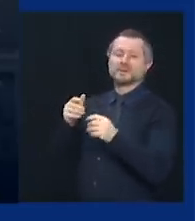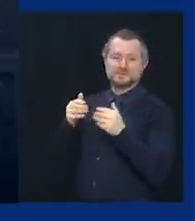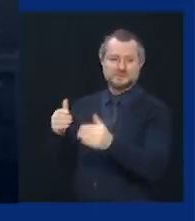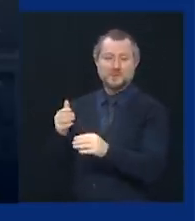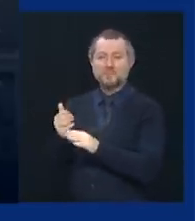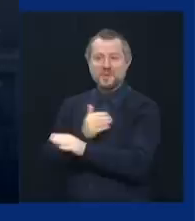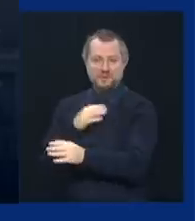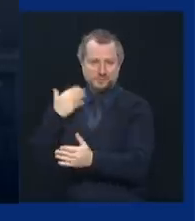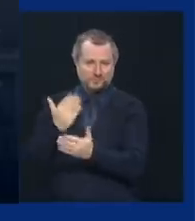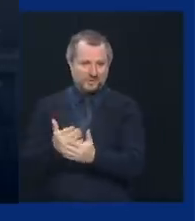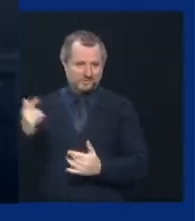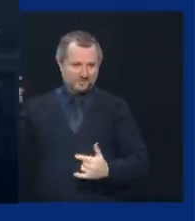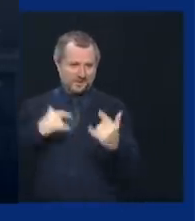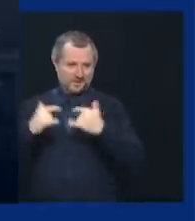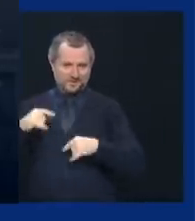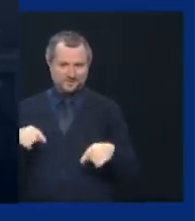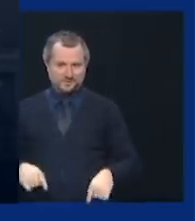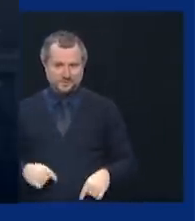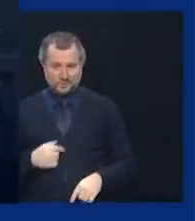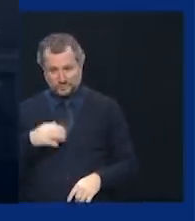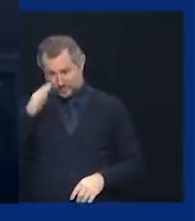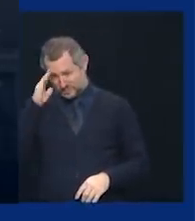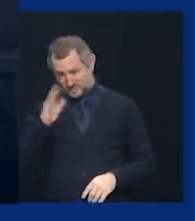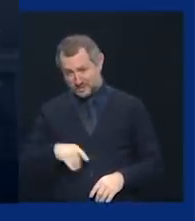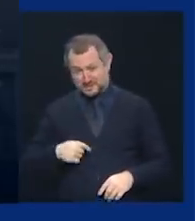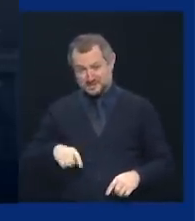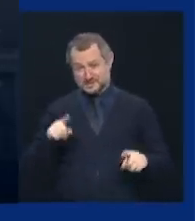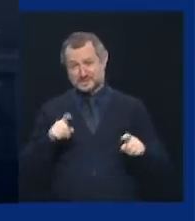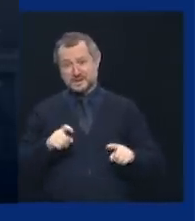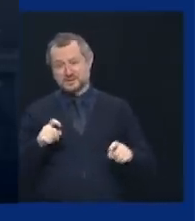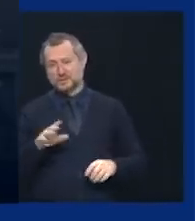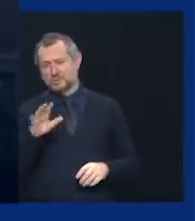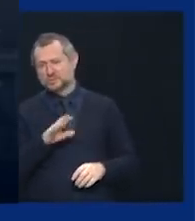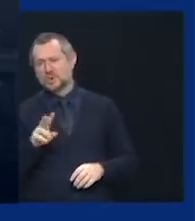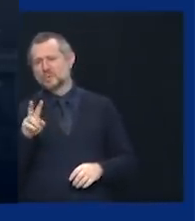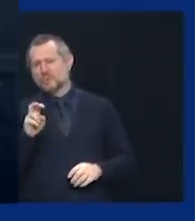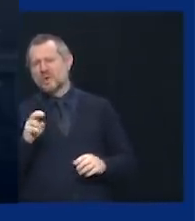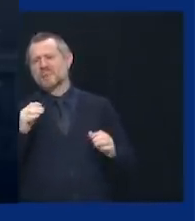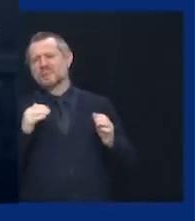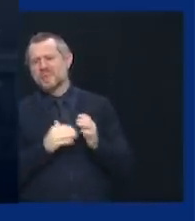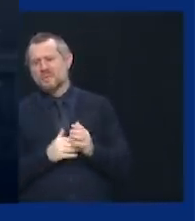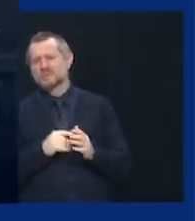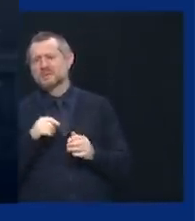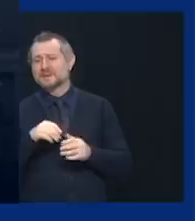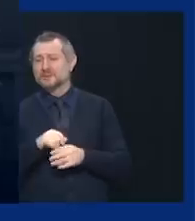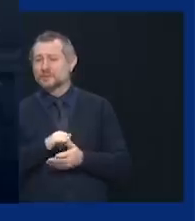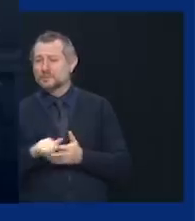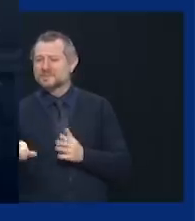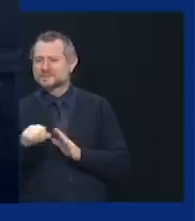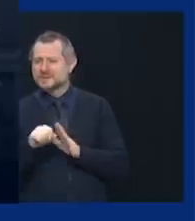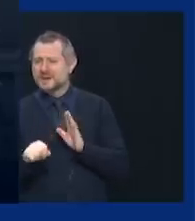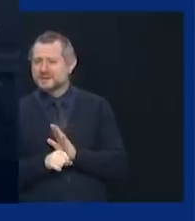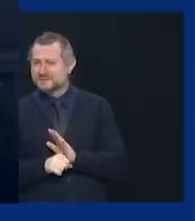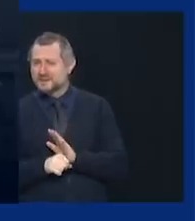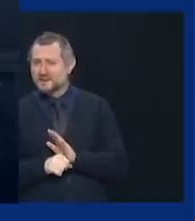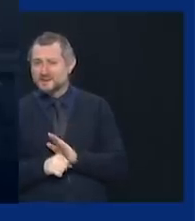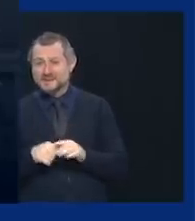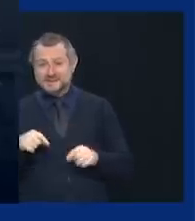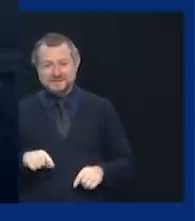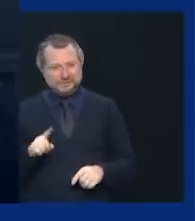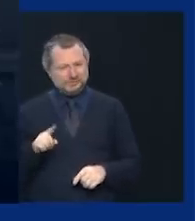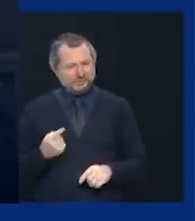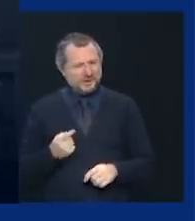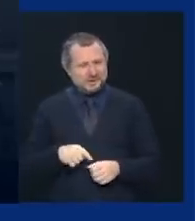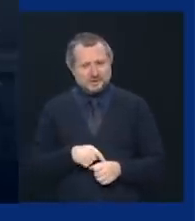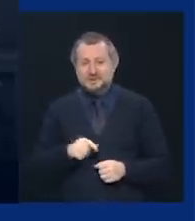we did 200,000 tests in this state, just this state,